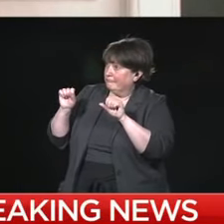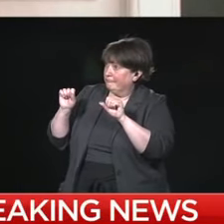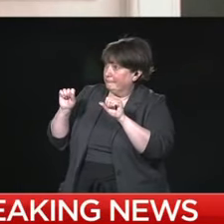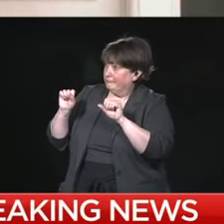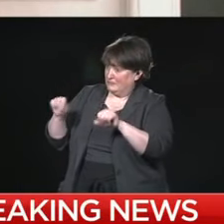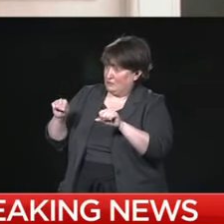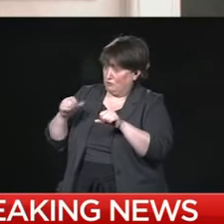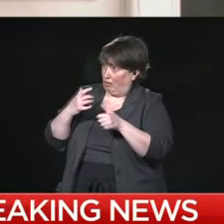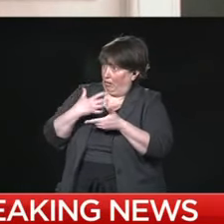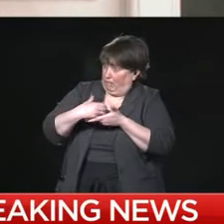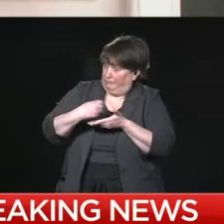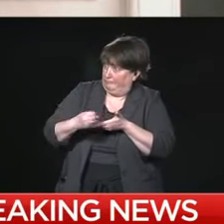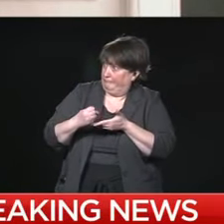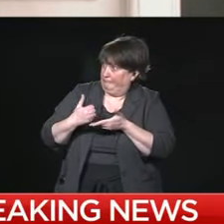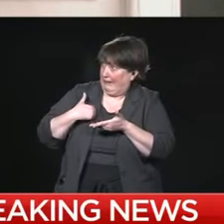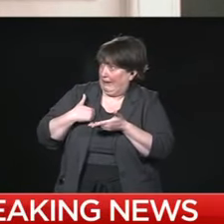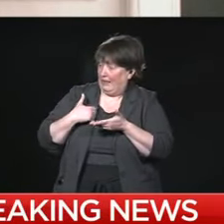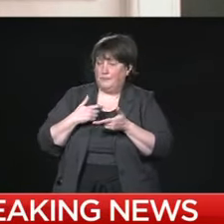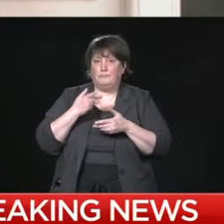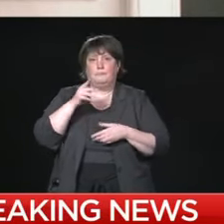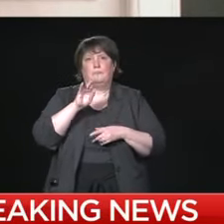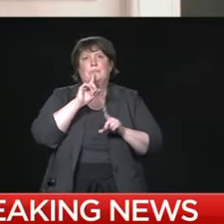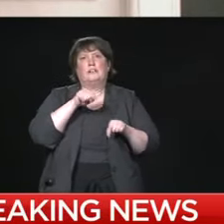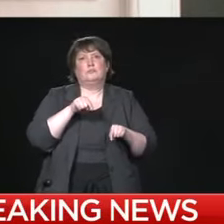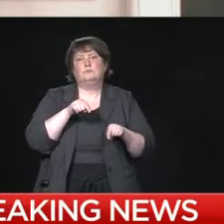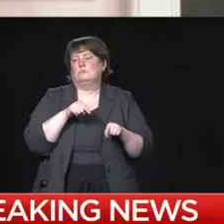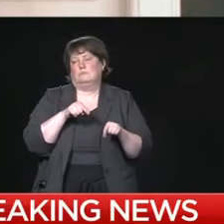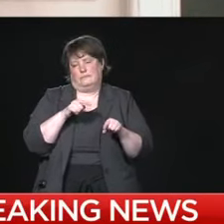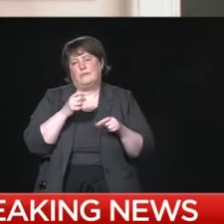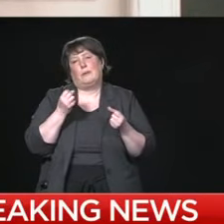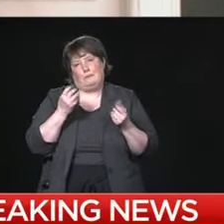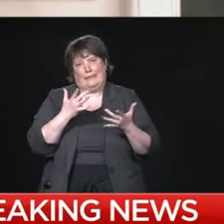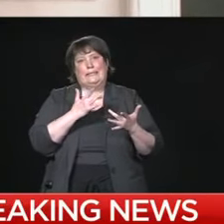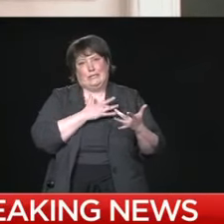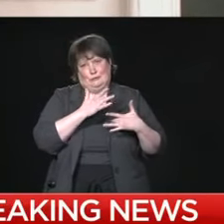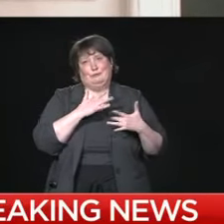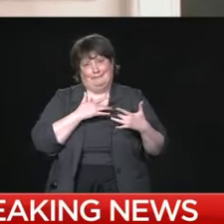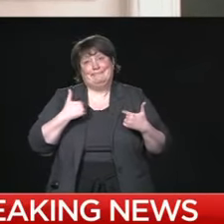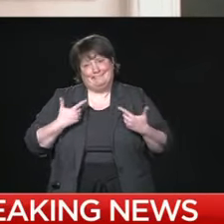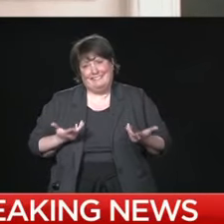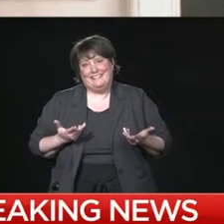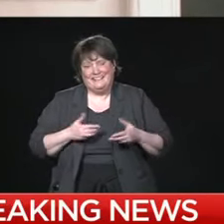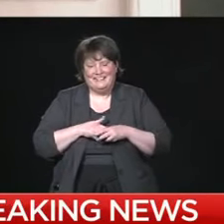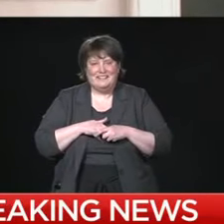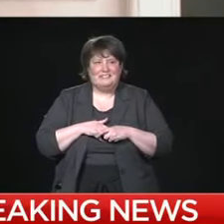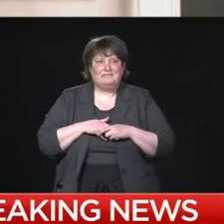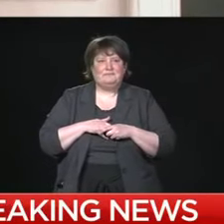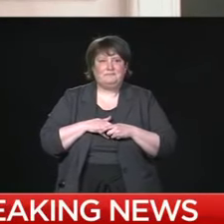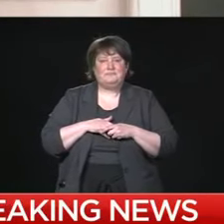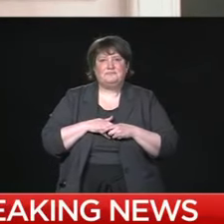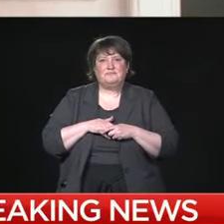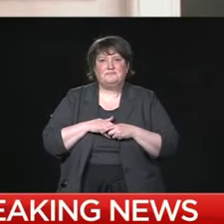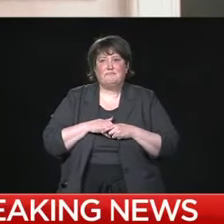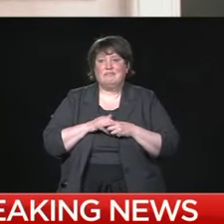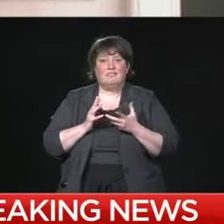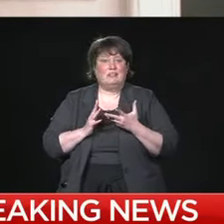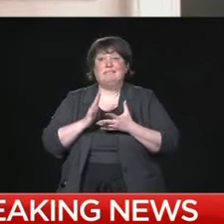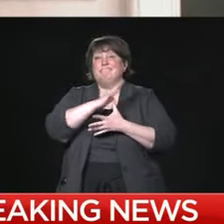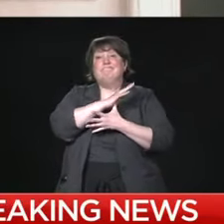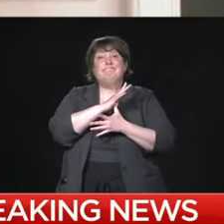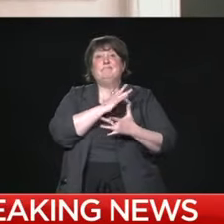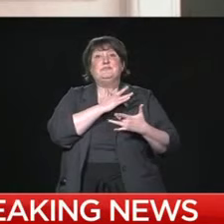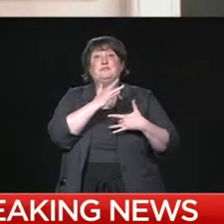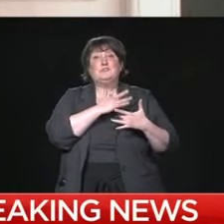There are many things that we should be worried about in this situation. The health of Canadians, first and